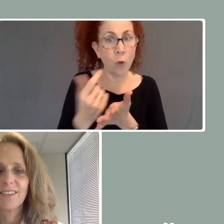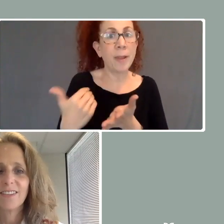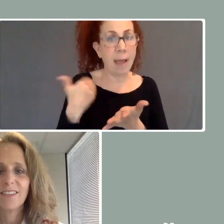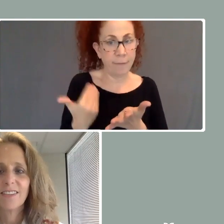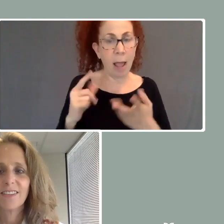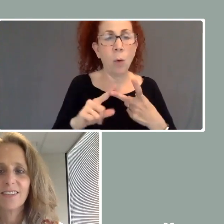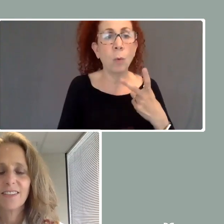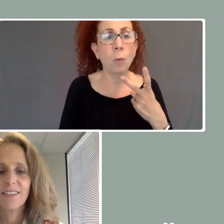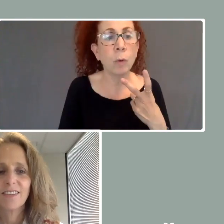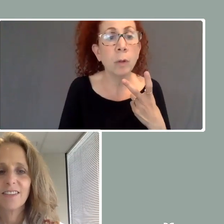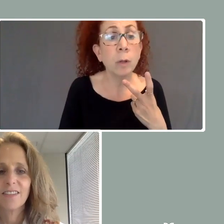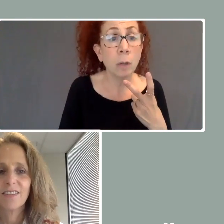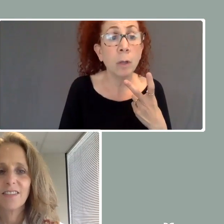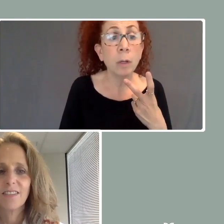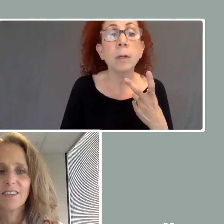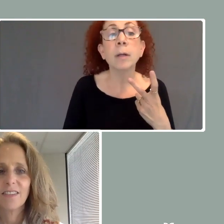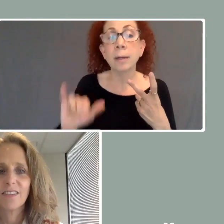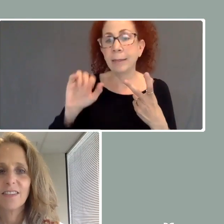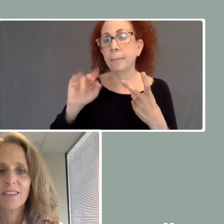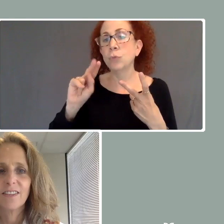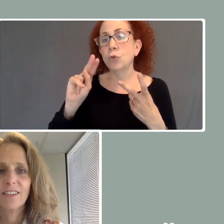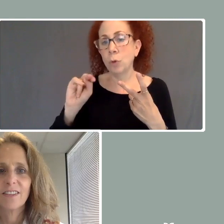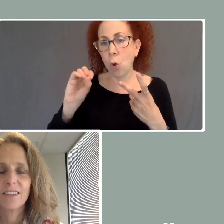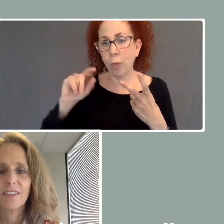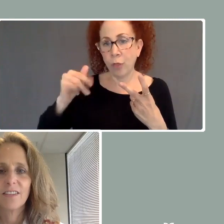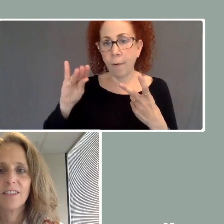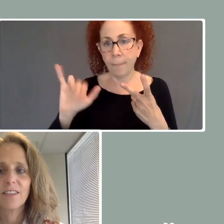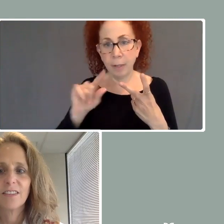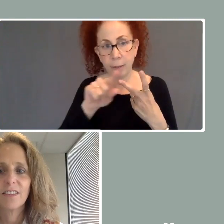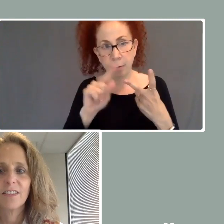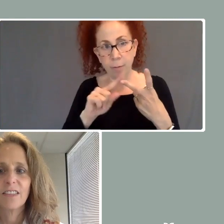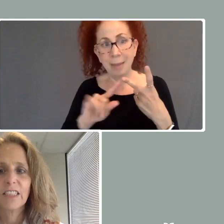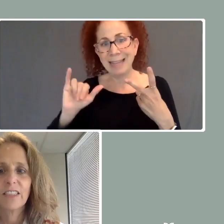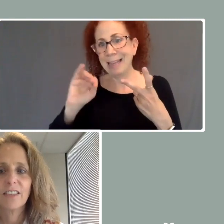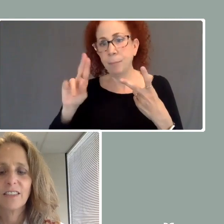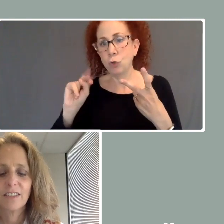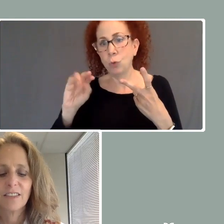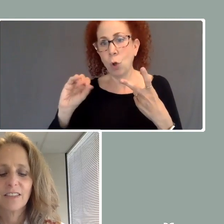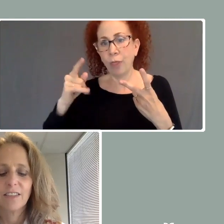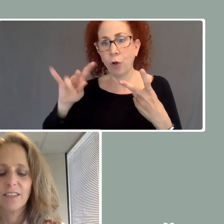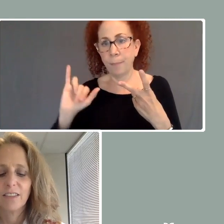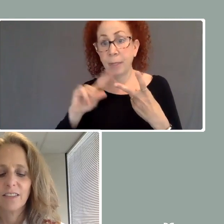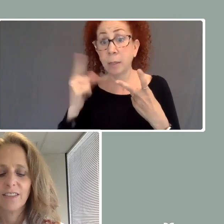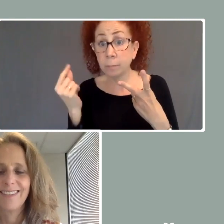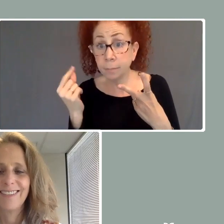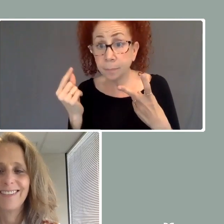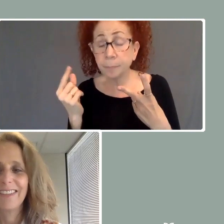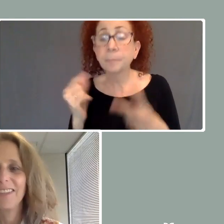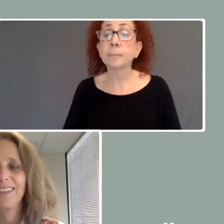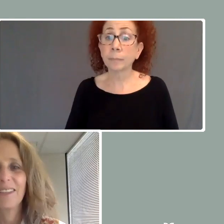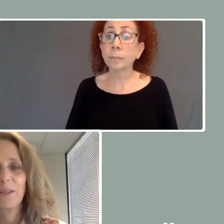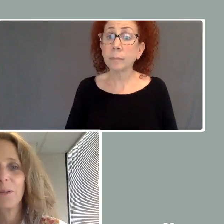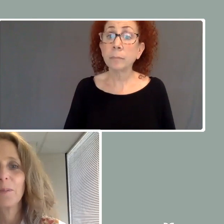have is immunotherapy. And this is how immunotherapy works. So